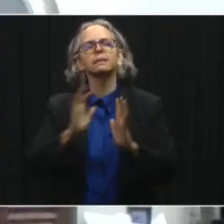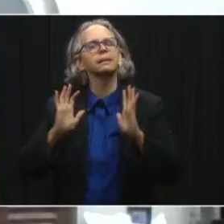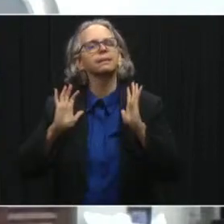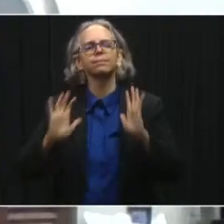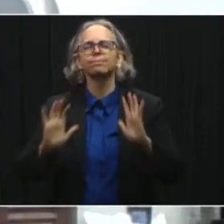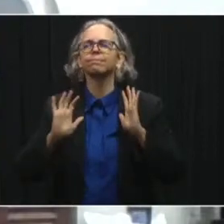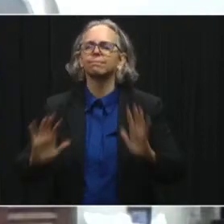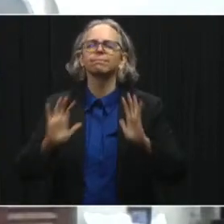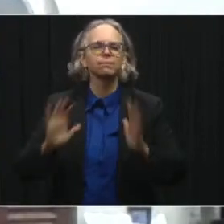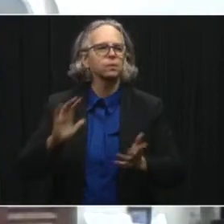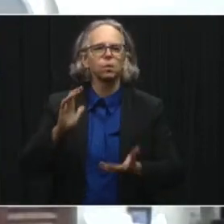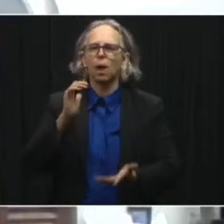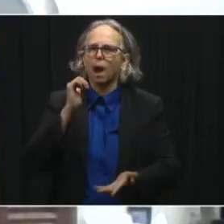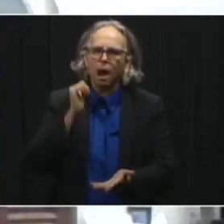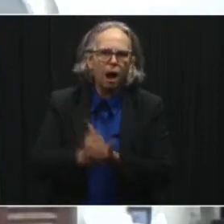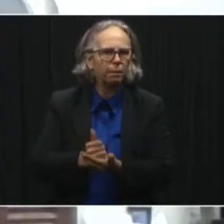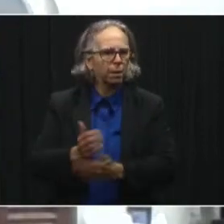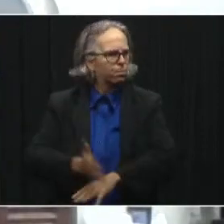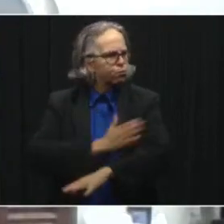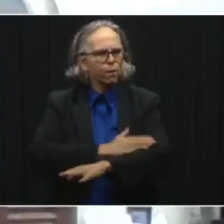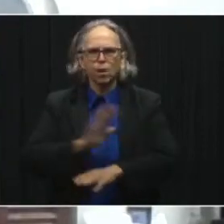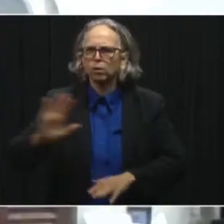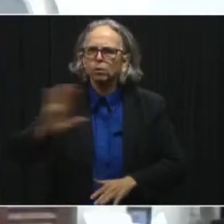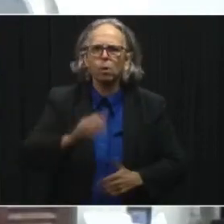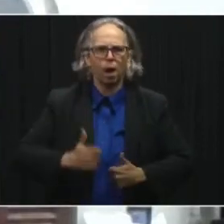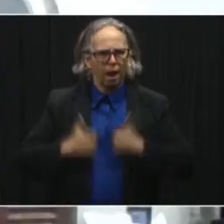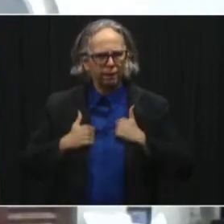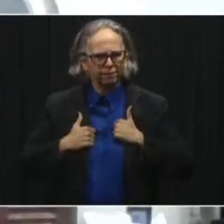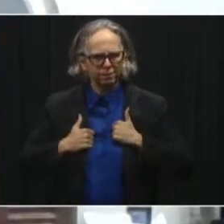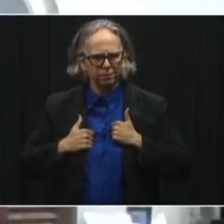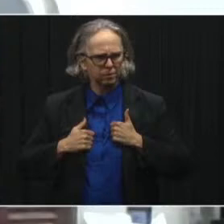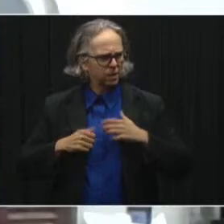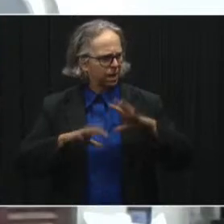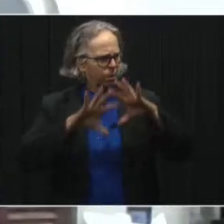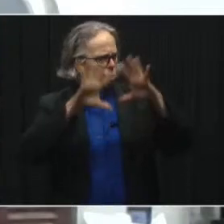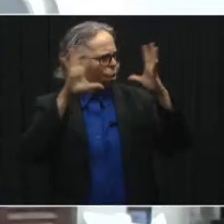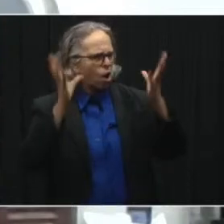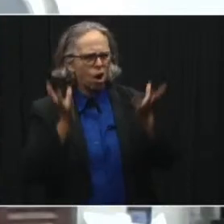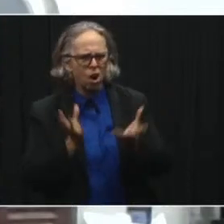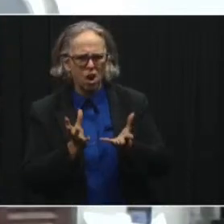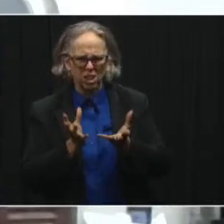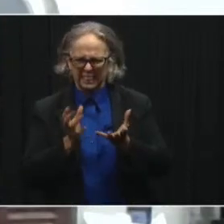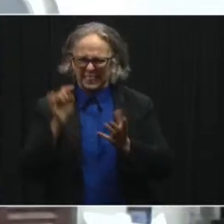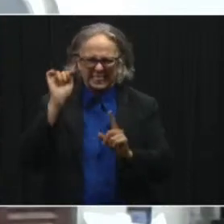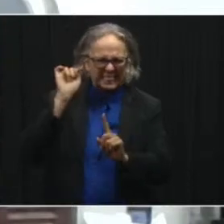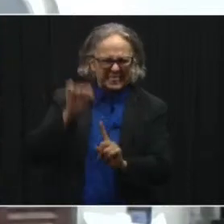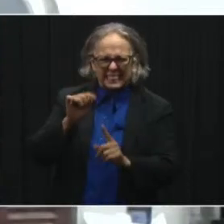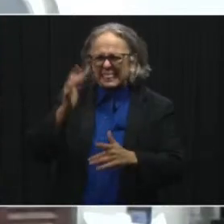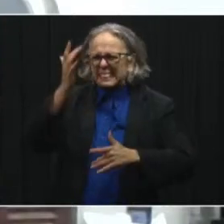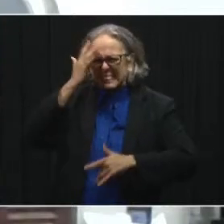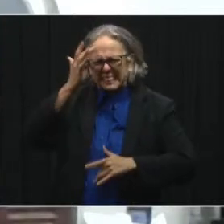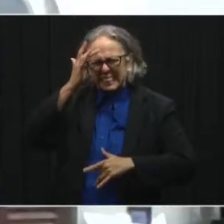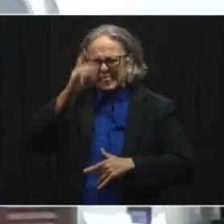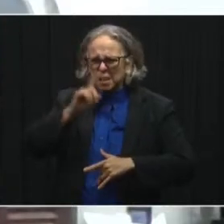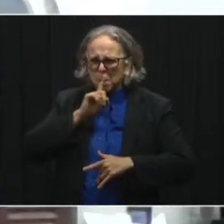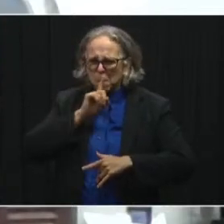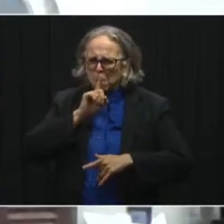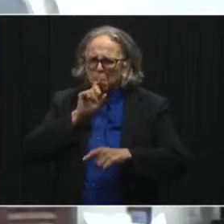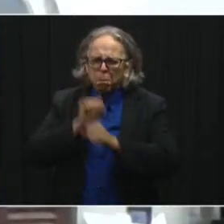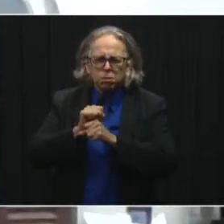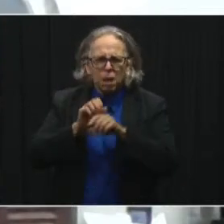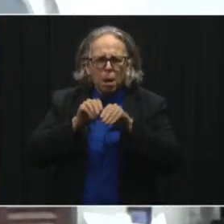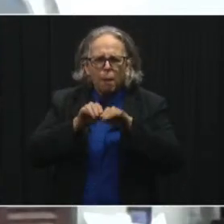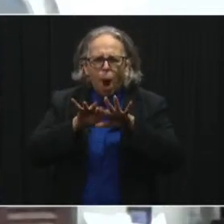the country, in other countries. This is affecting us on such a huge level that at